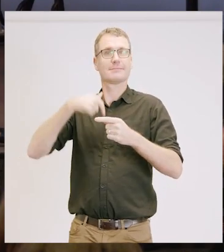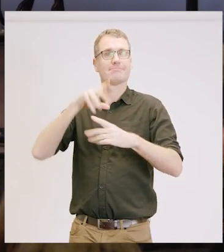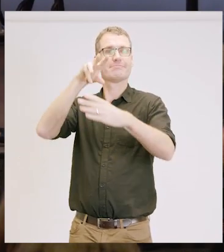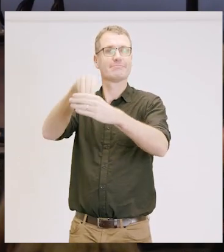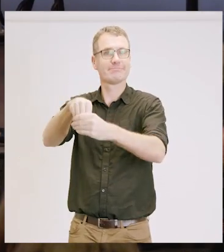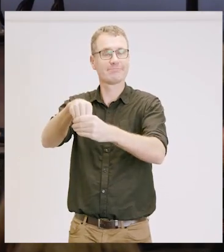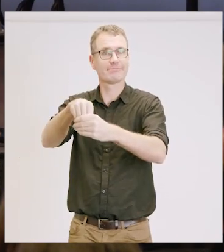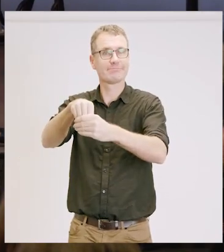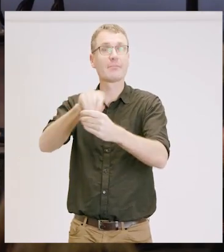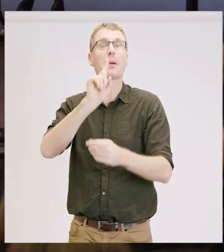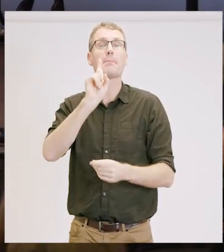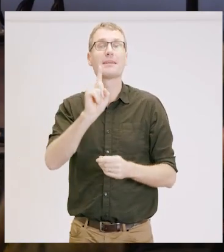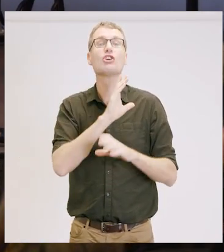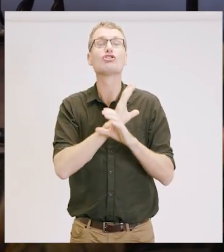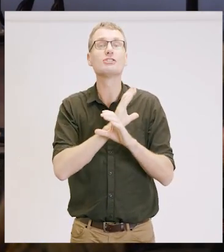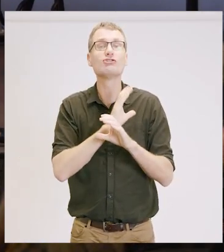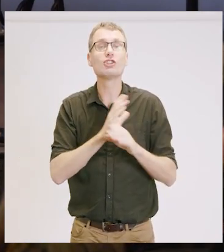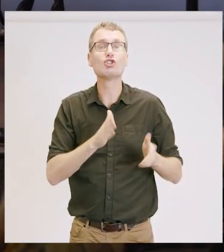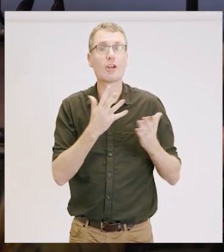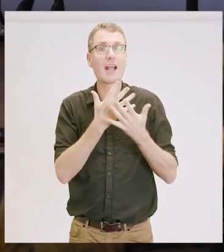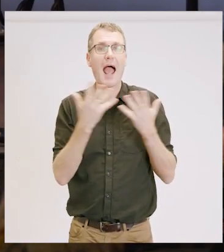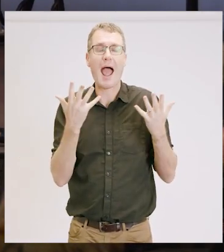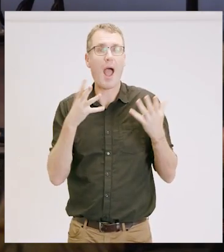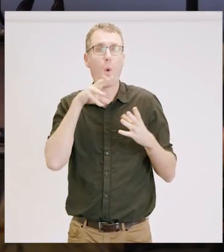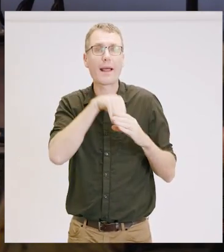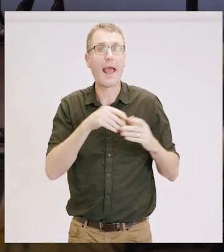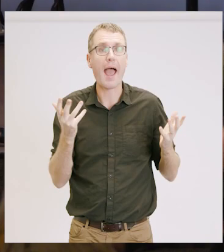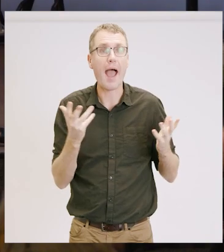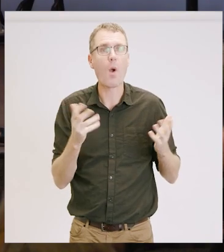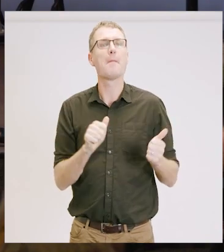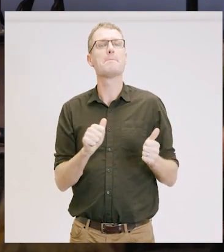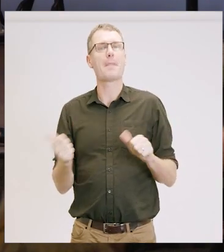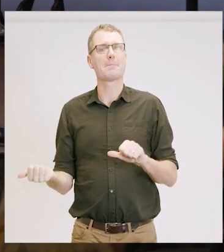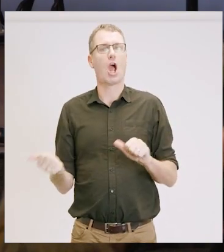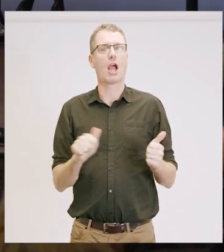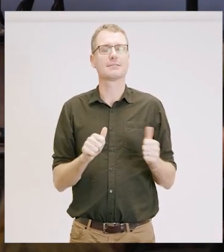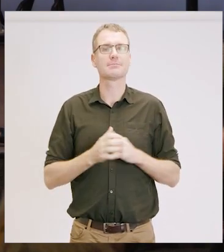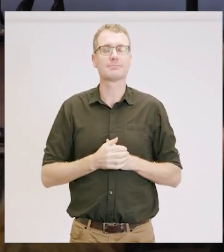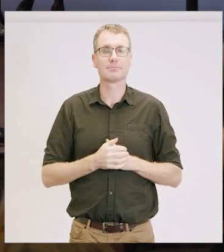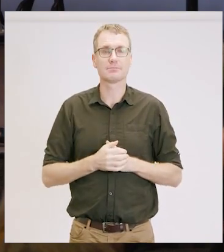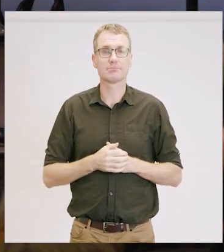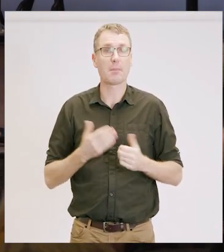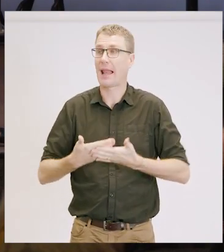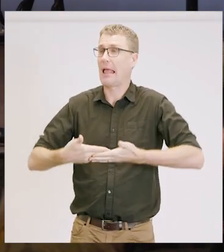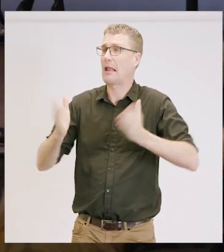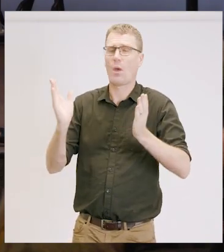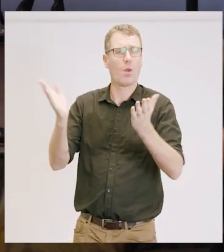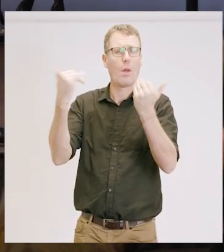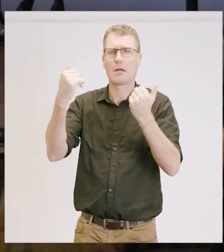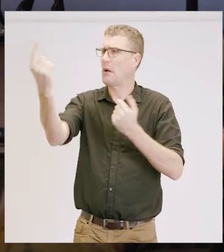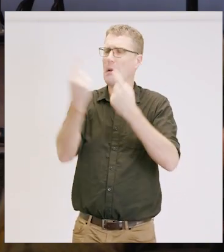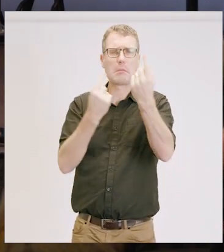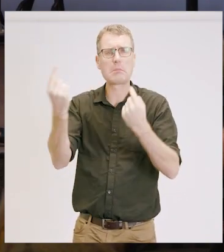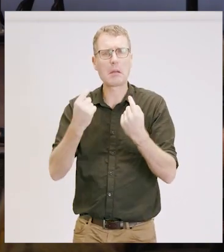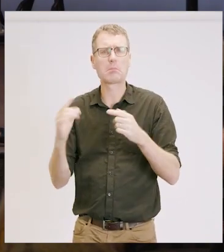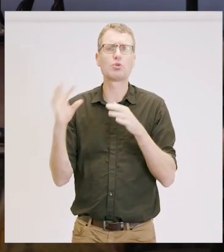way. The way to get into the Christian church is through baptism. I mean, anyone's welcome to come and join us and belong to us, no matter who